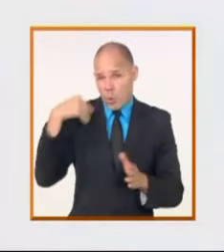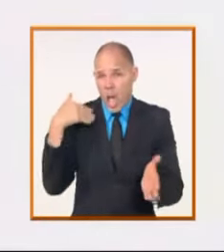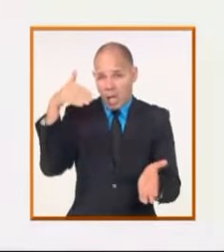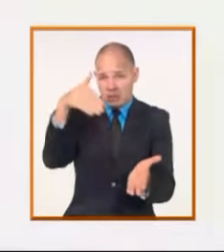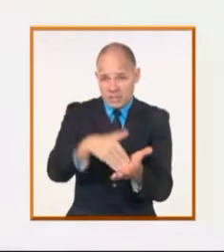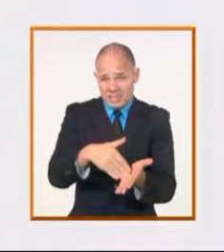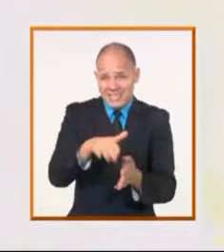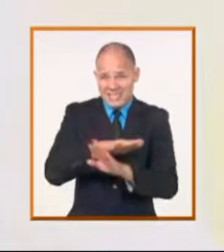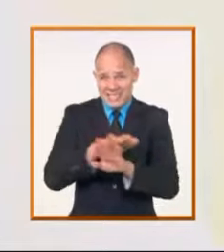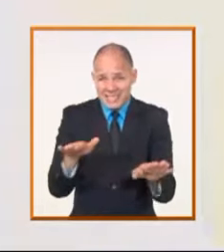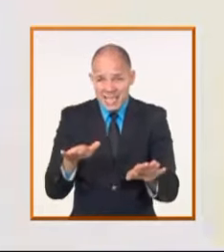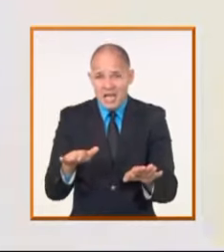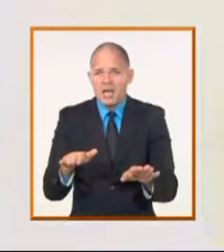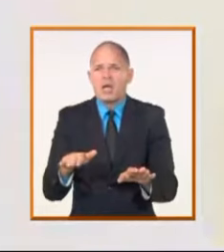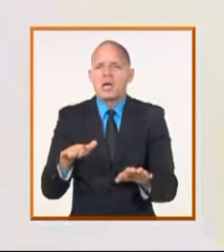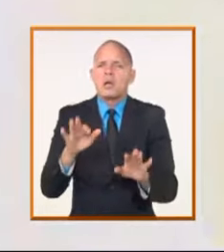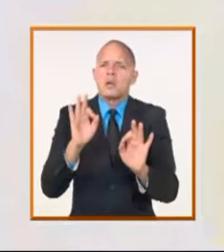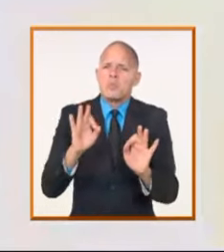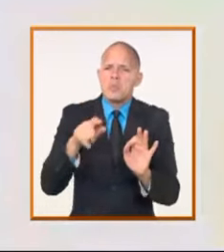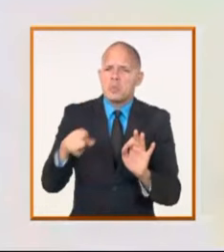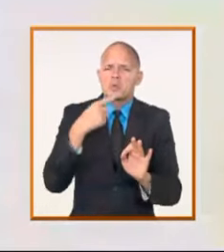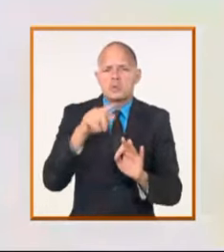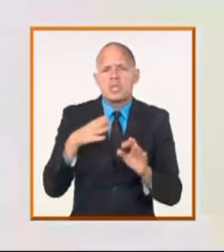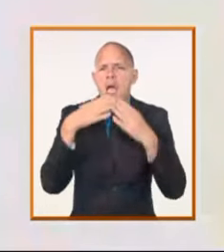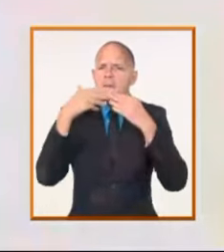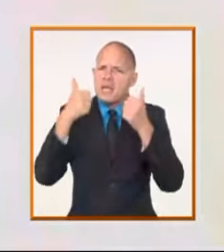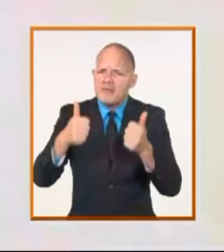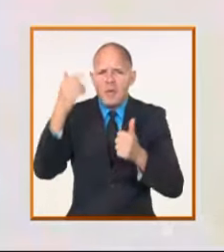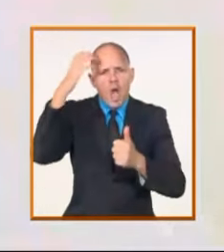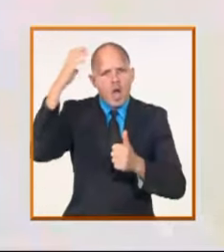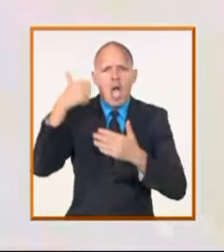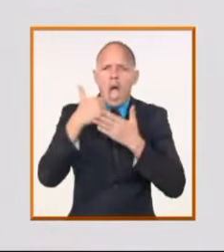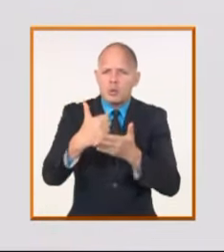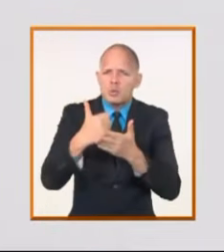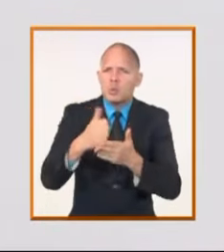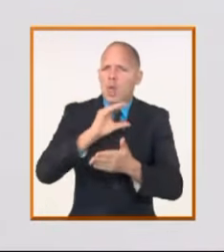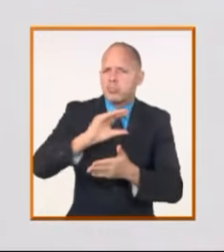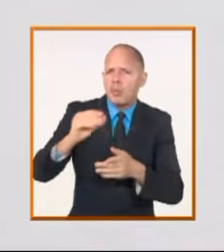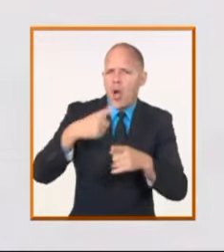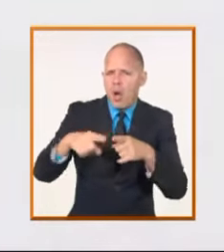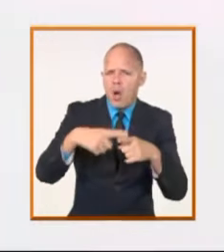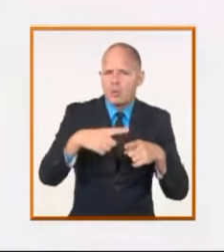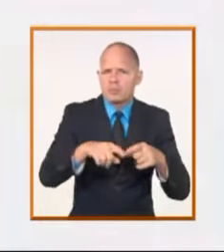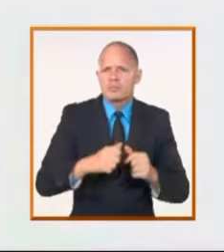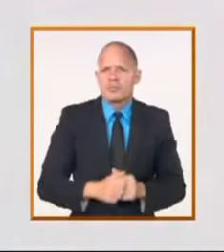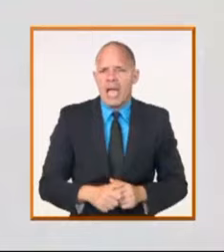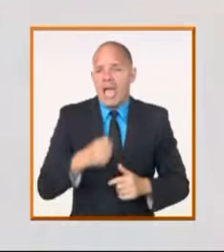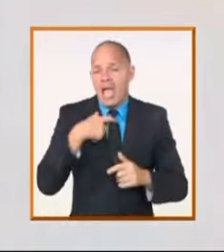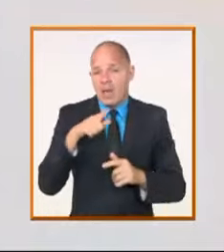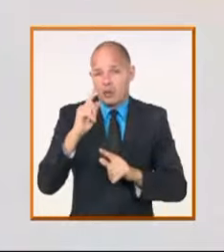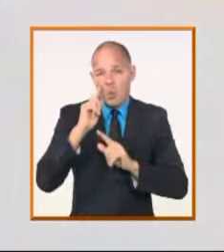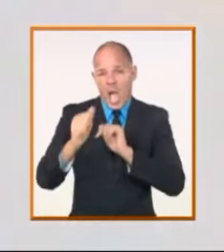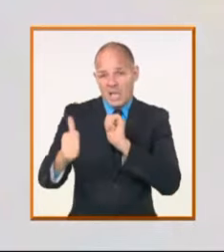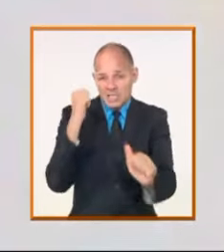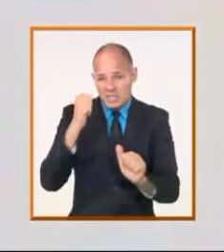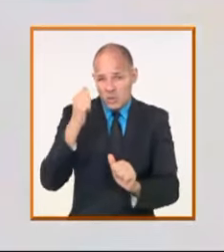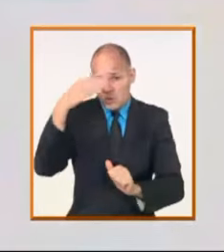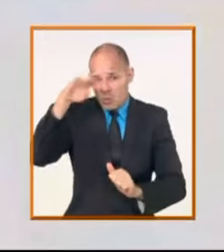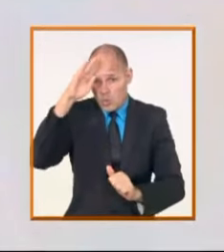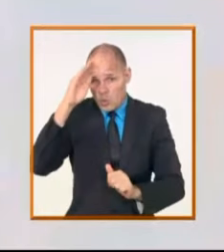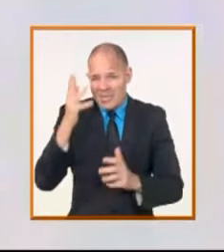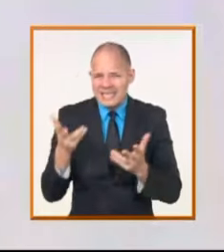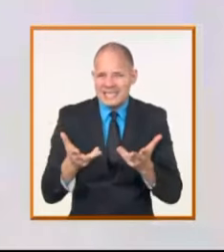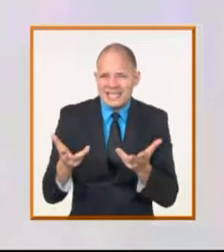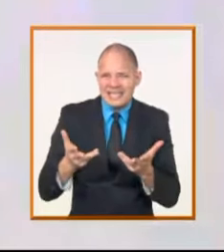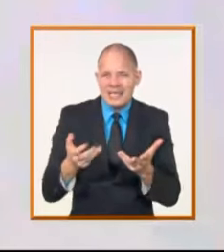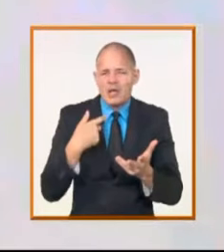refugee fleeing persecution, and you have a host of benefits at a minimum. If a year later you're here on a refugee, but you're going back to Cuba six times, shouldn't you at least lose